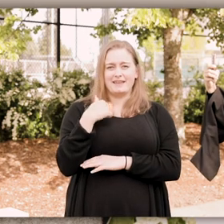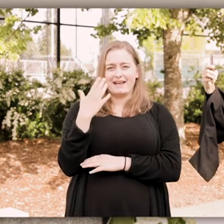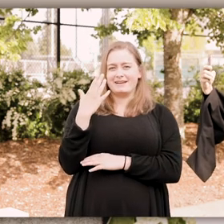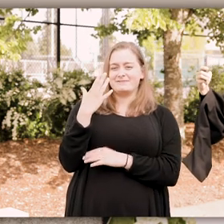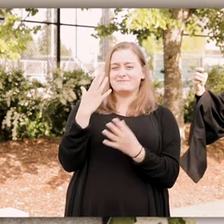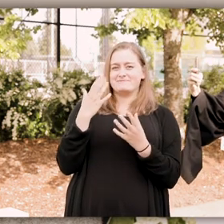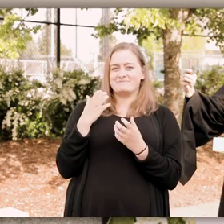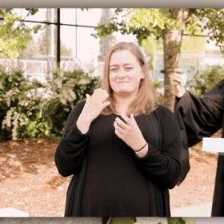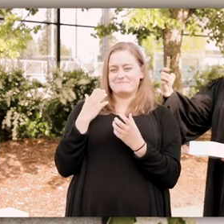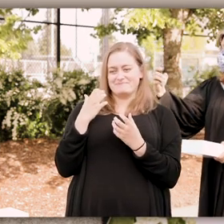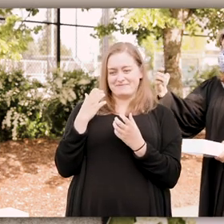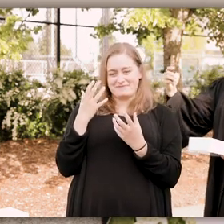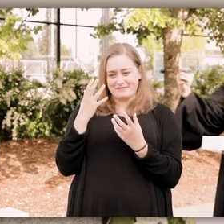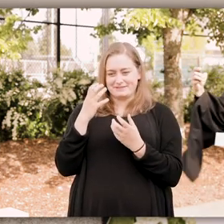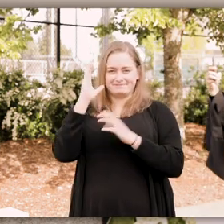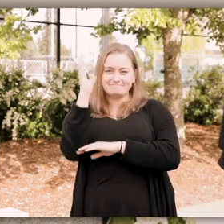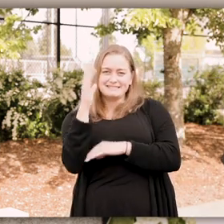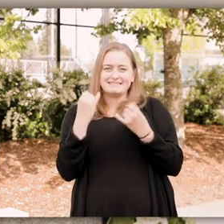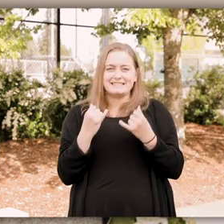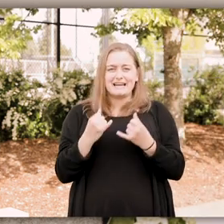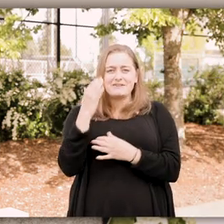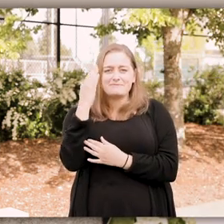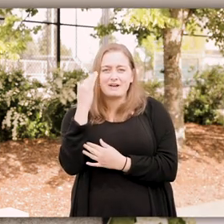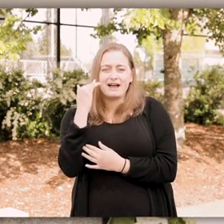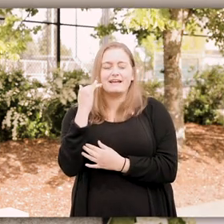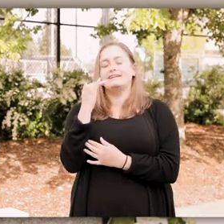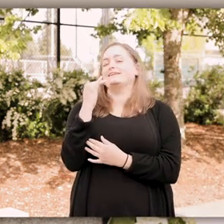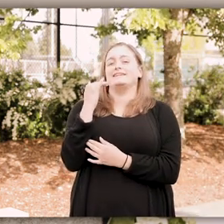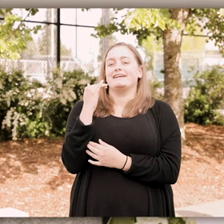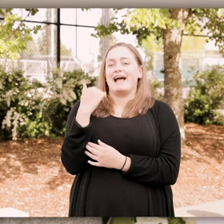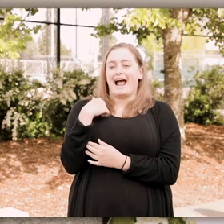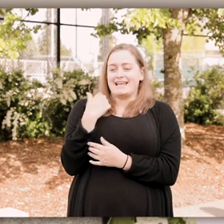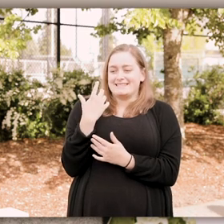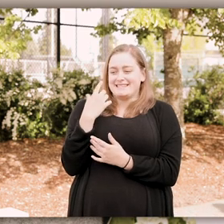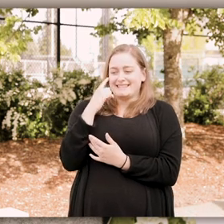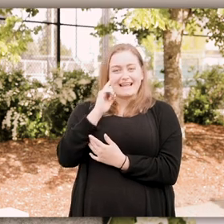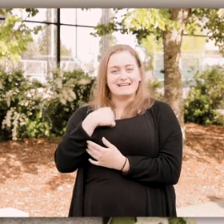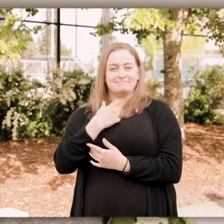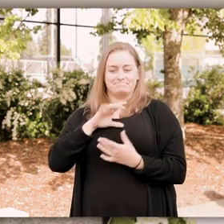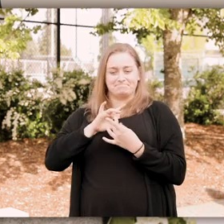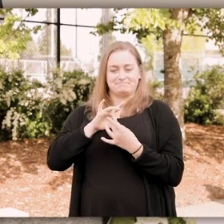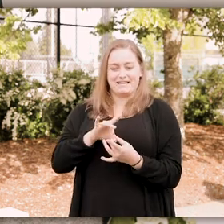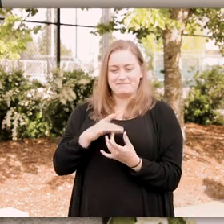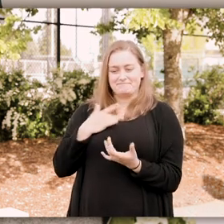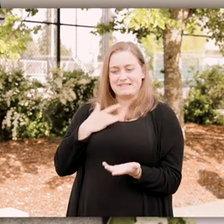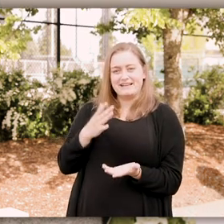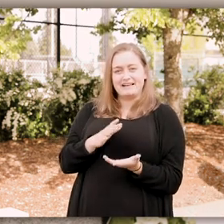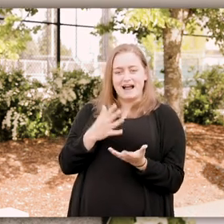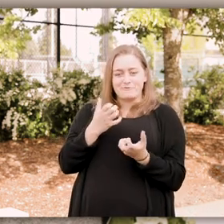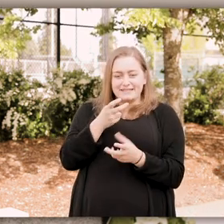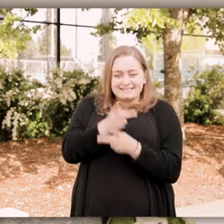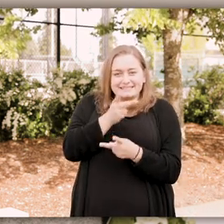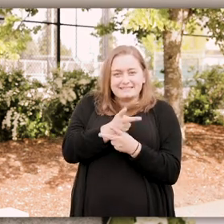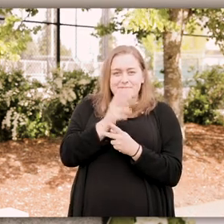perhaps a tad too sentimental. I hoard memories, record them relentlessly, and keep hundreds of photos, and that includes every homecoming